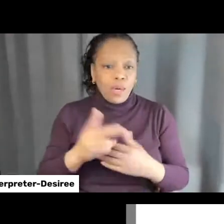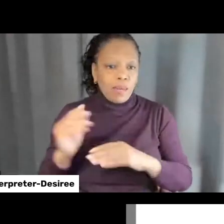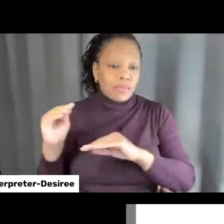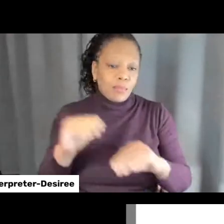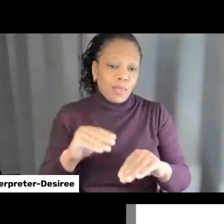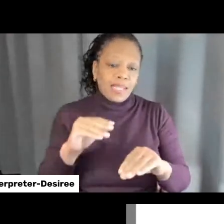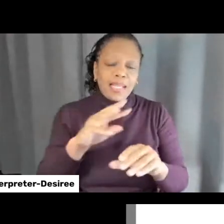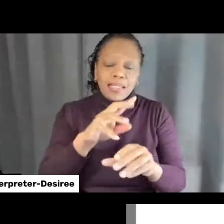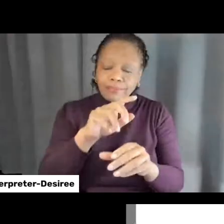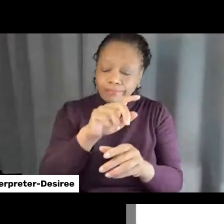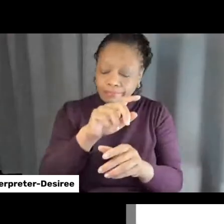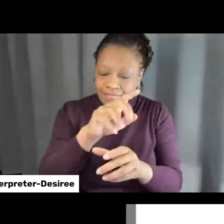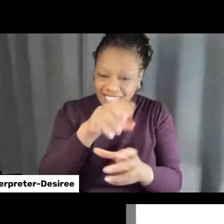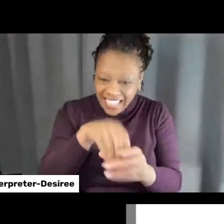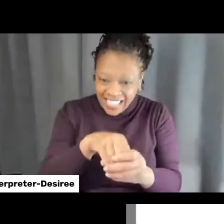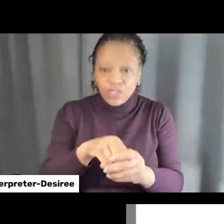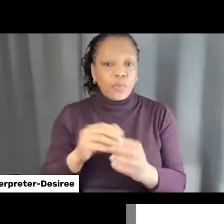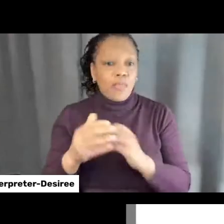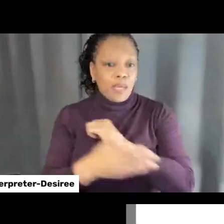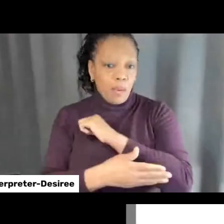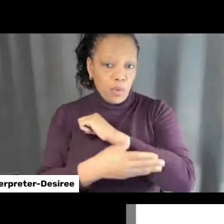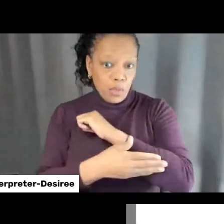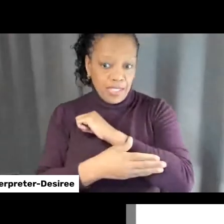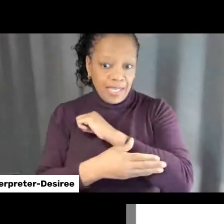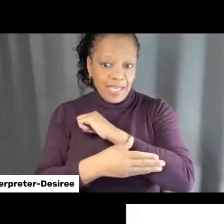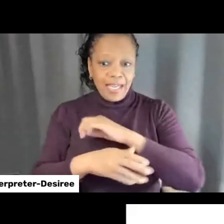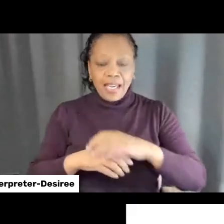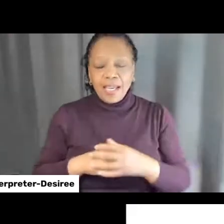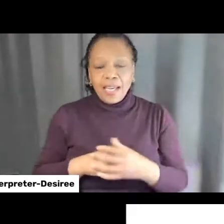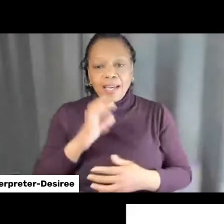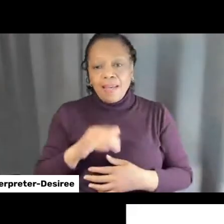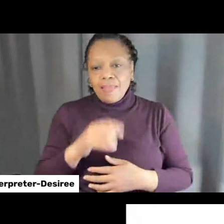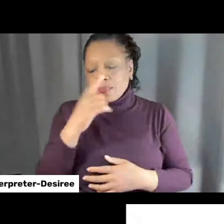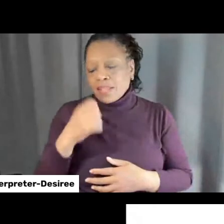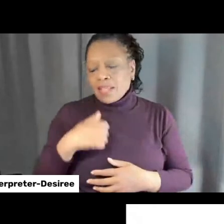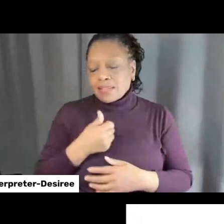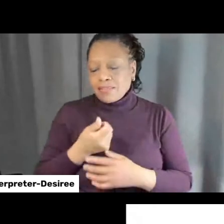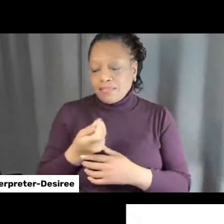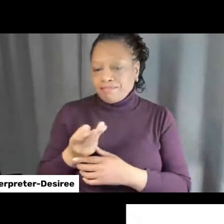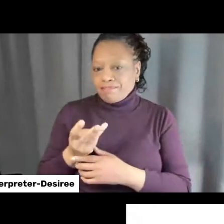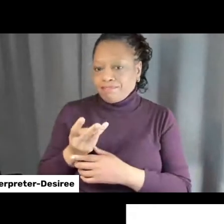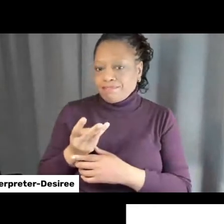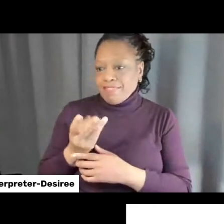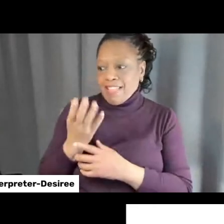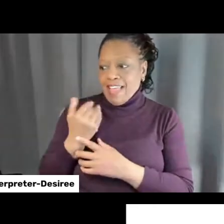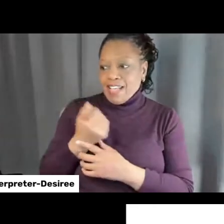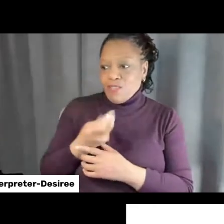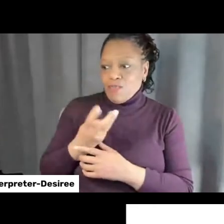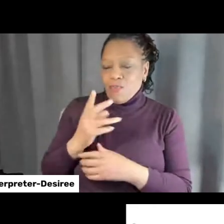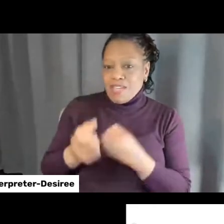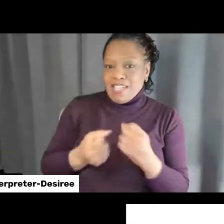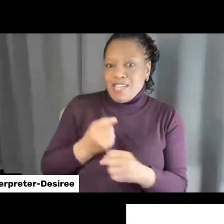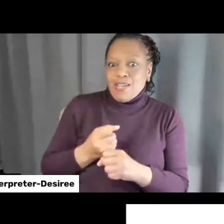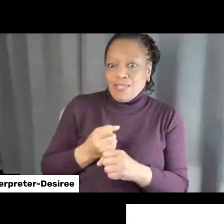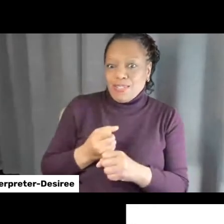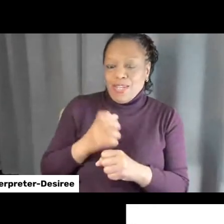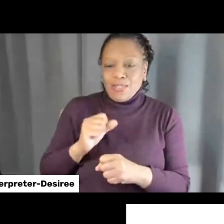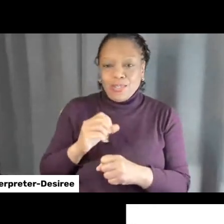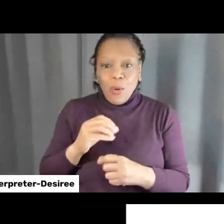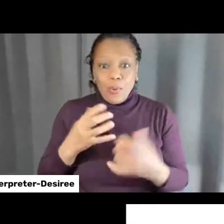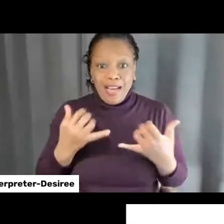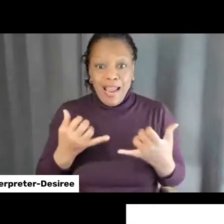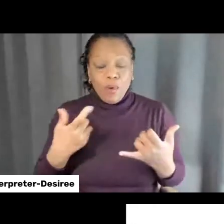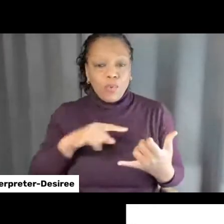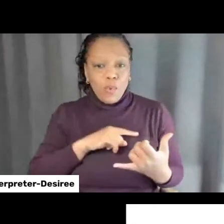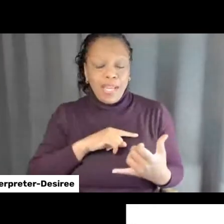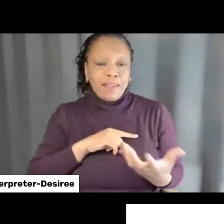that's because of really good fiscal stewardship over the past couple years and decade. So we're very excited here in Cook County. I think if you ask